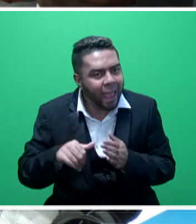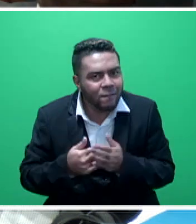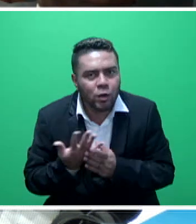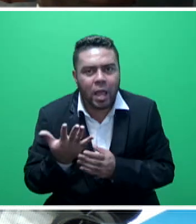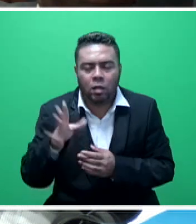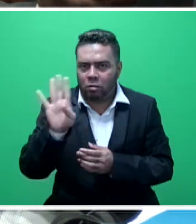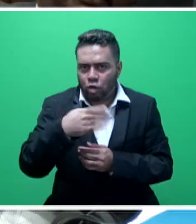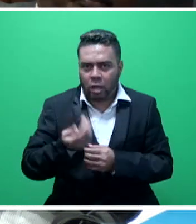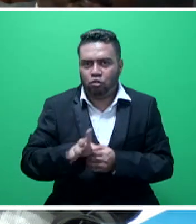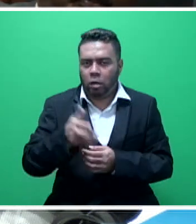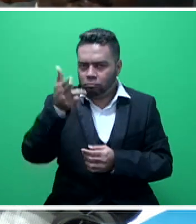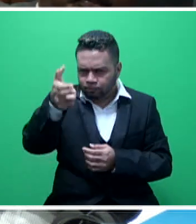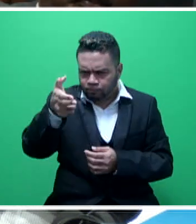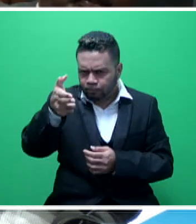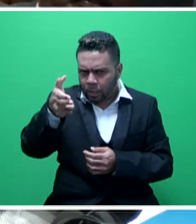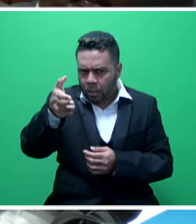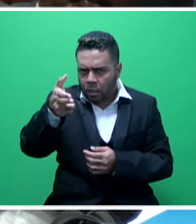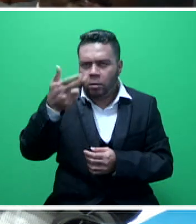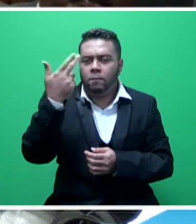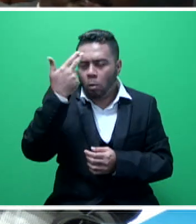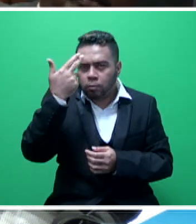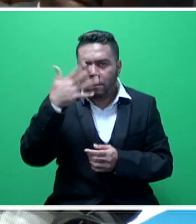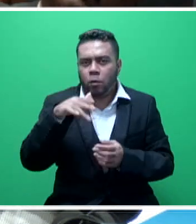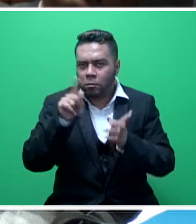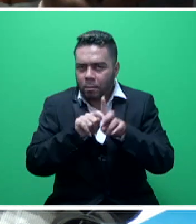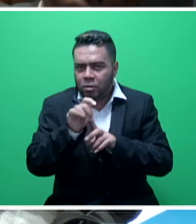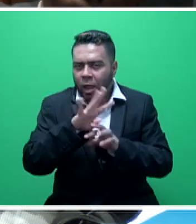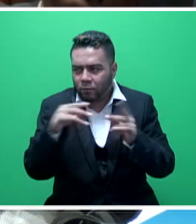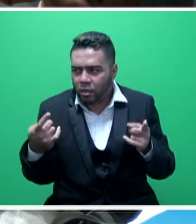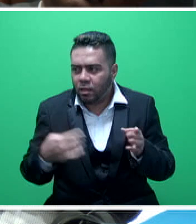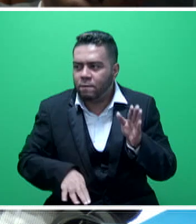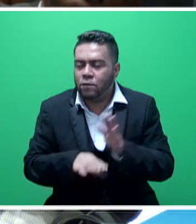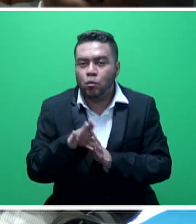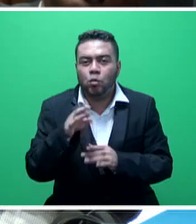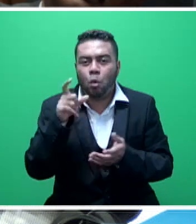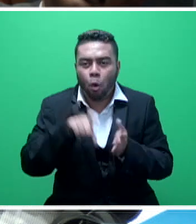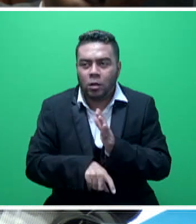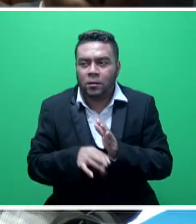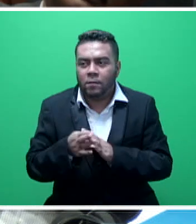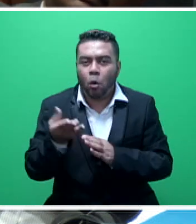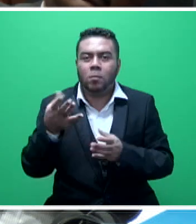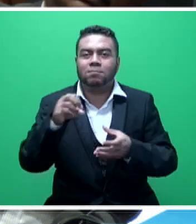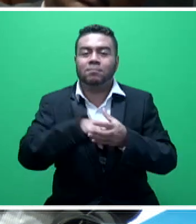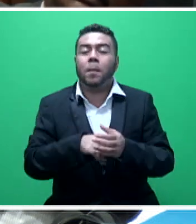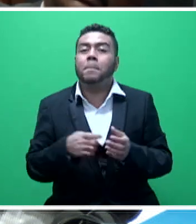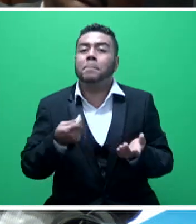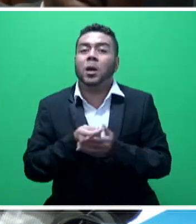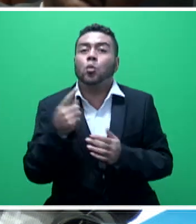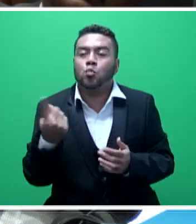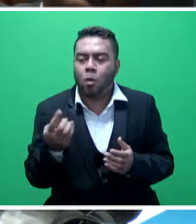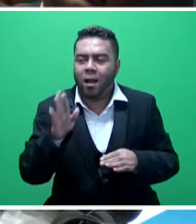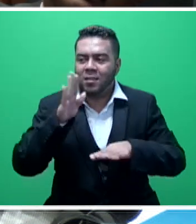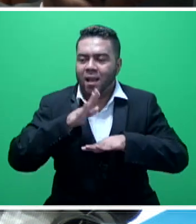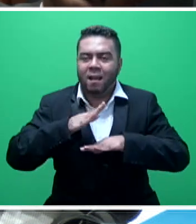that comprised the health and military personnel. The full cost of quarantine for COVID-19 is borne by government. On the same